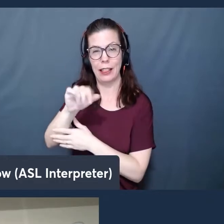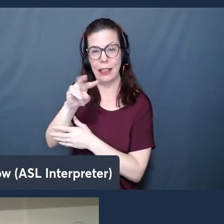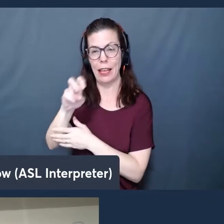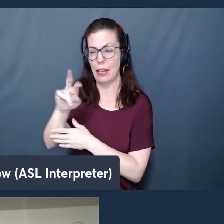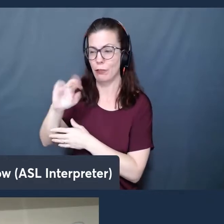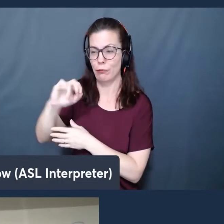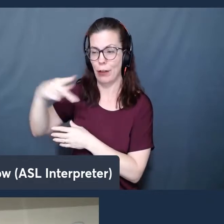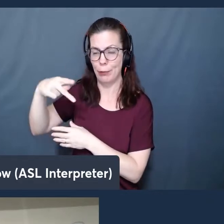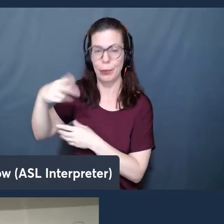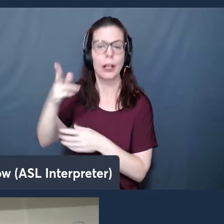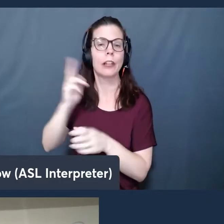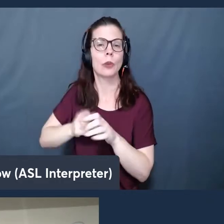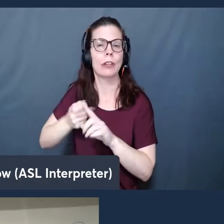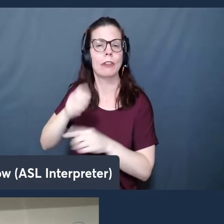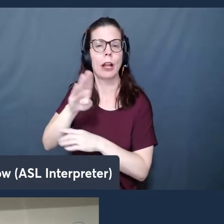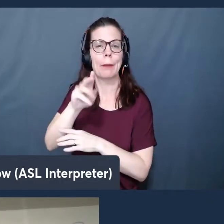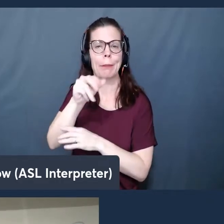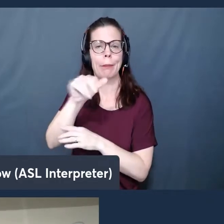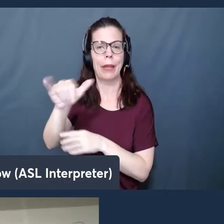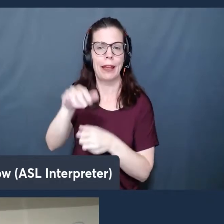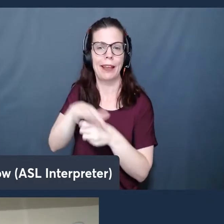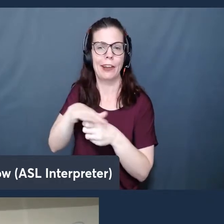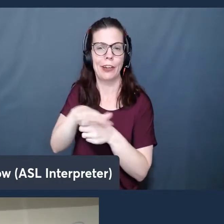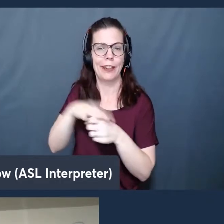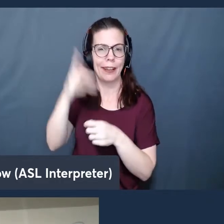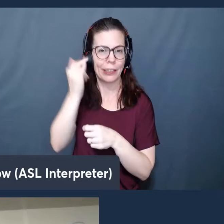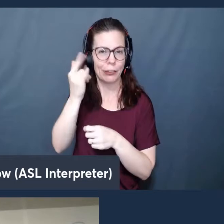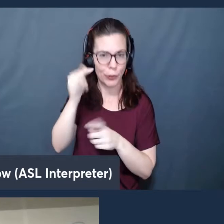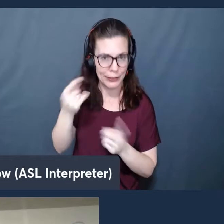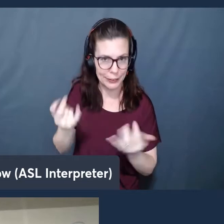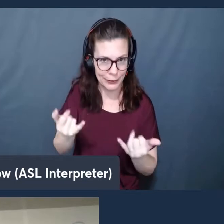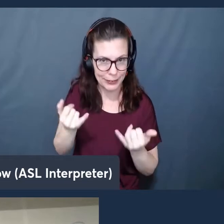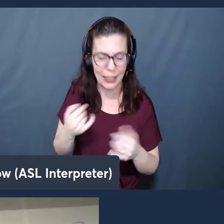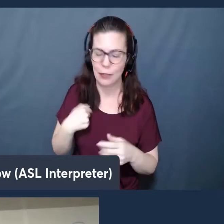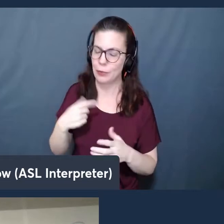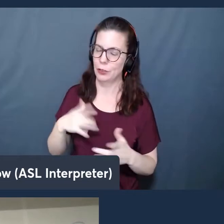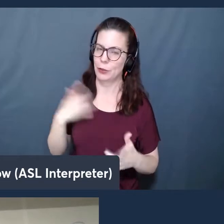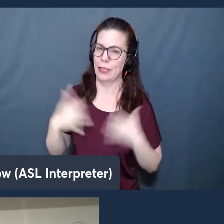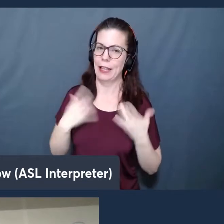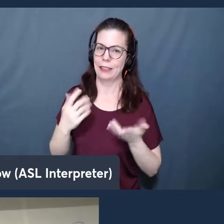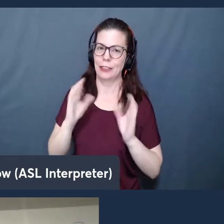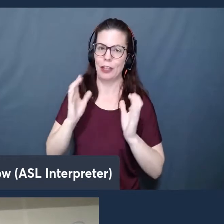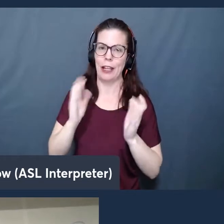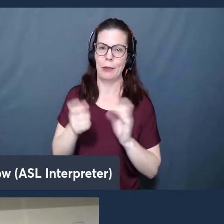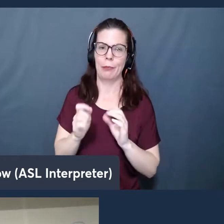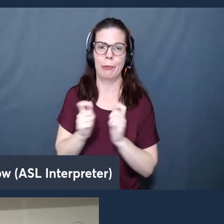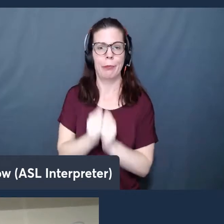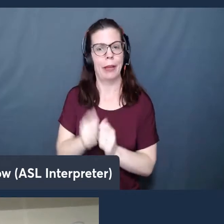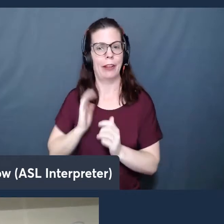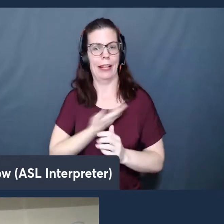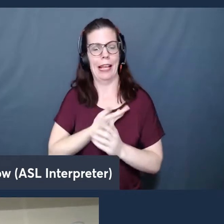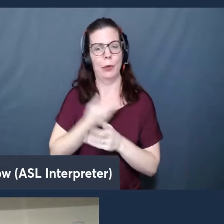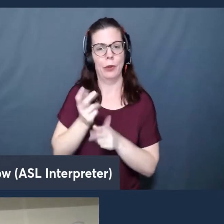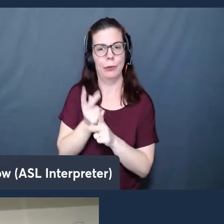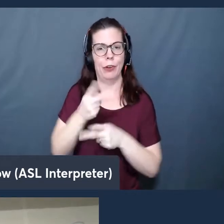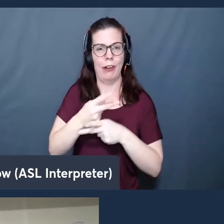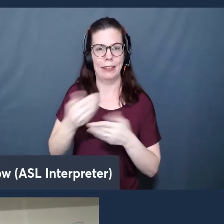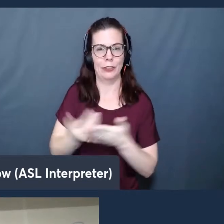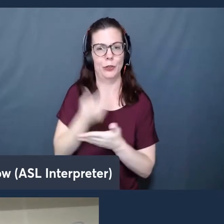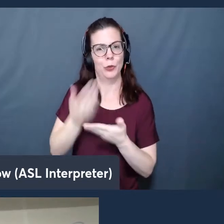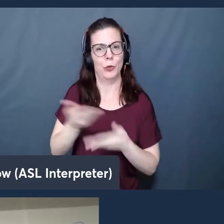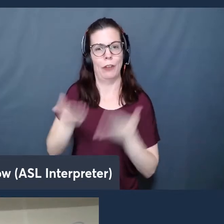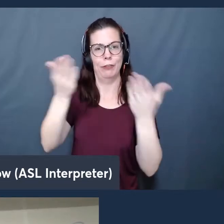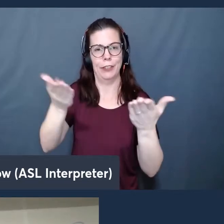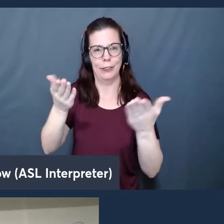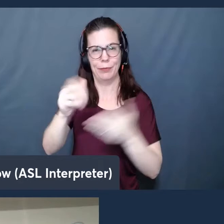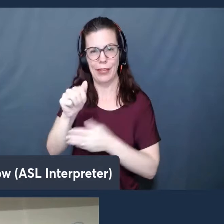Bay Area today and excited to chat about our new product offering within AWS Marketplace. And do